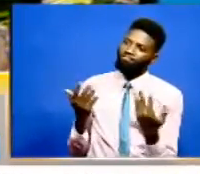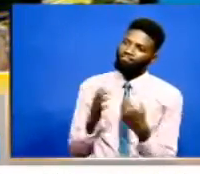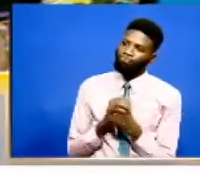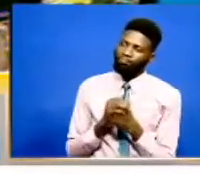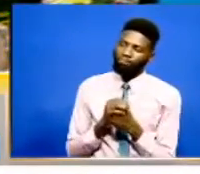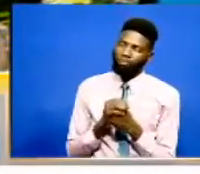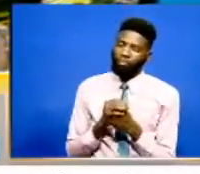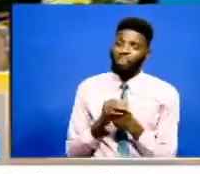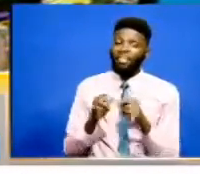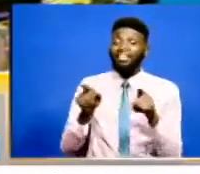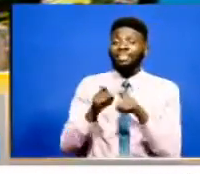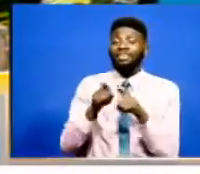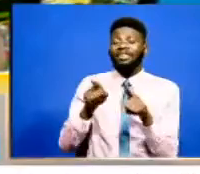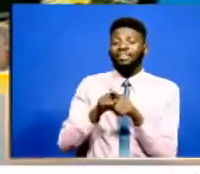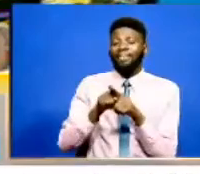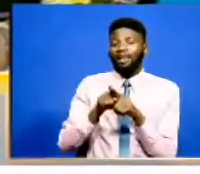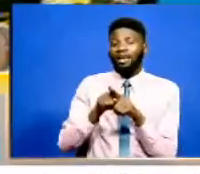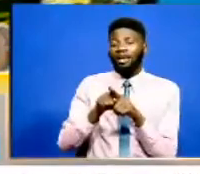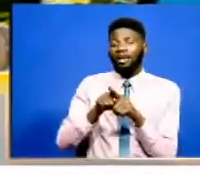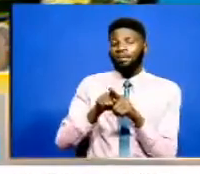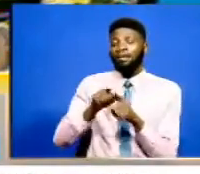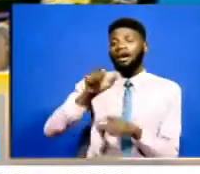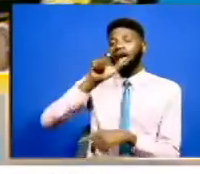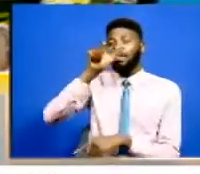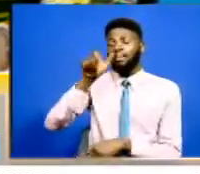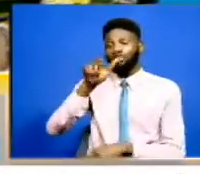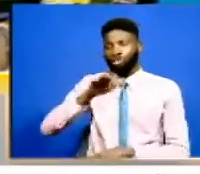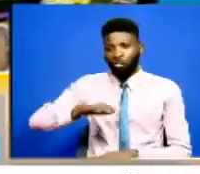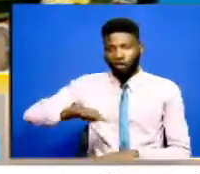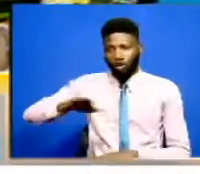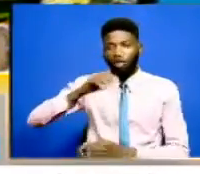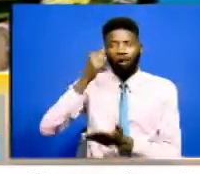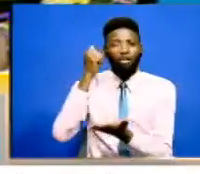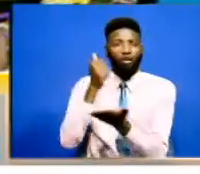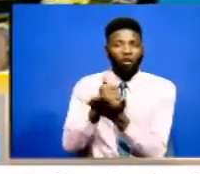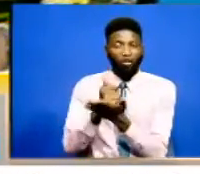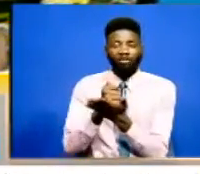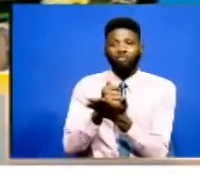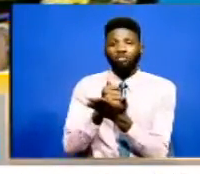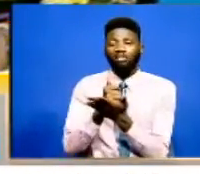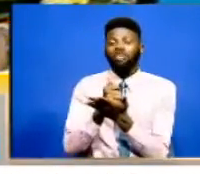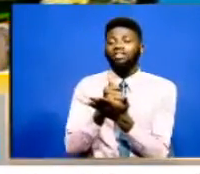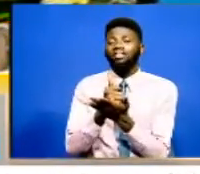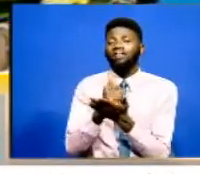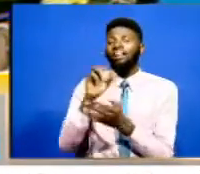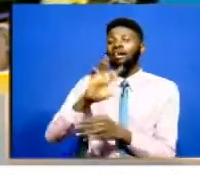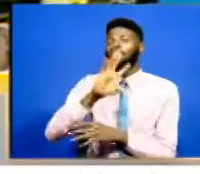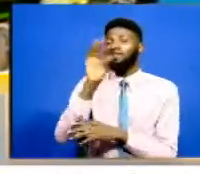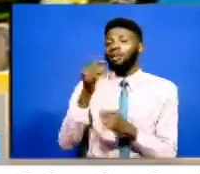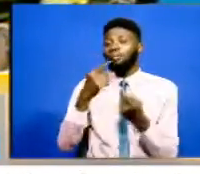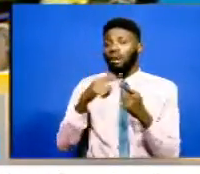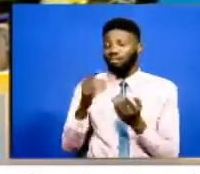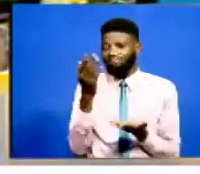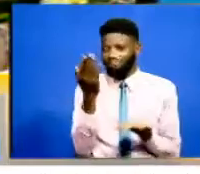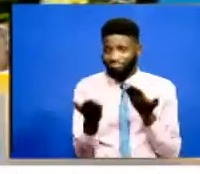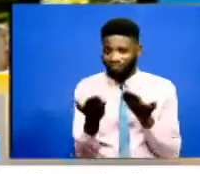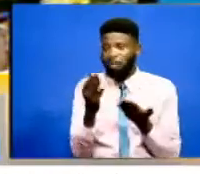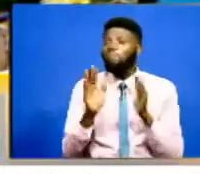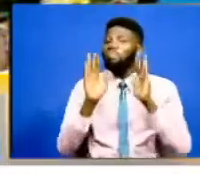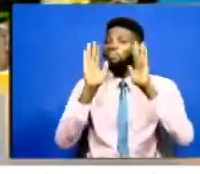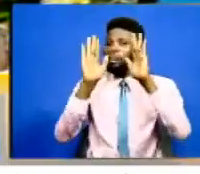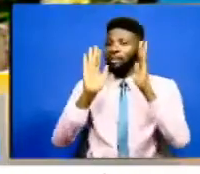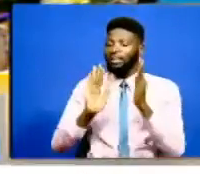As a regional office for Africa, although it is this kind of comparison is necessary at some